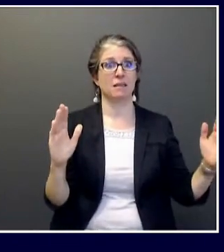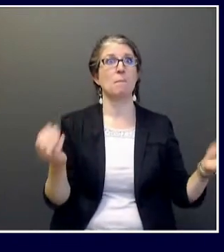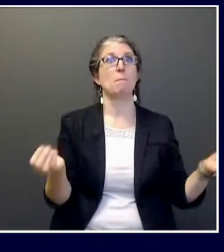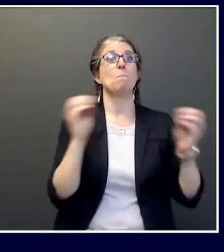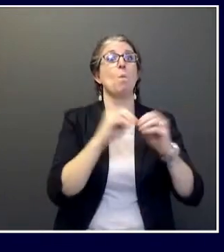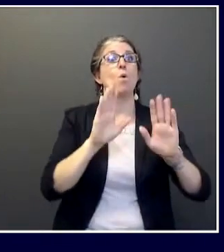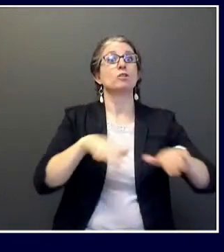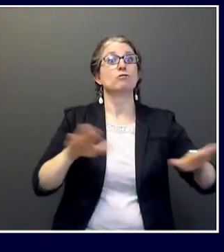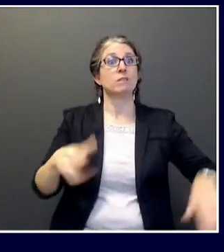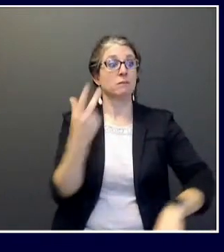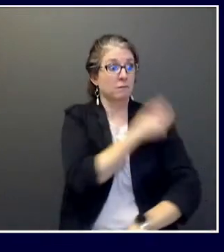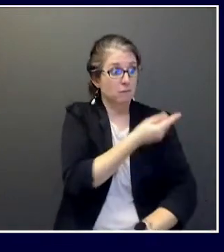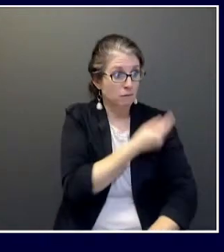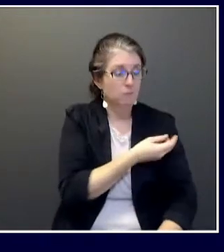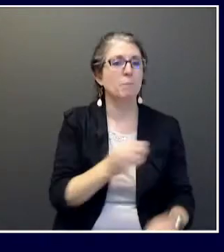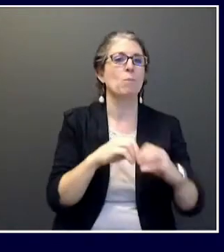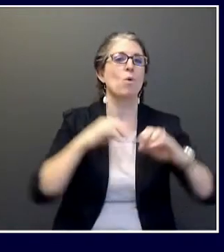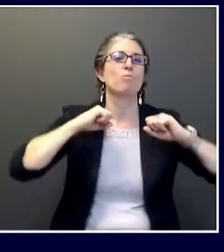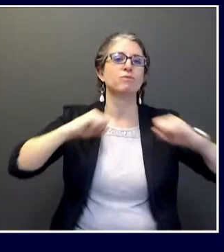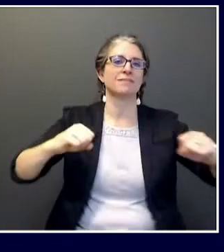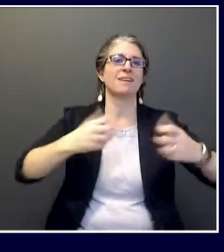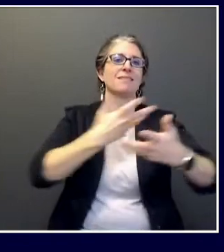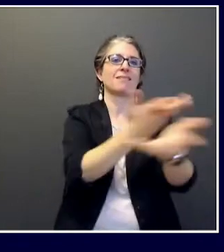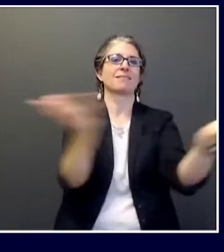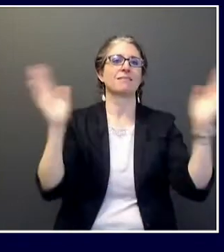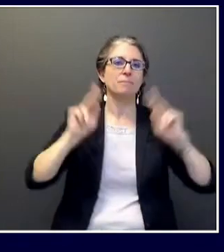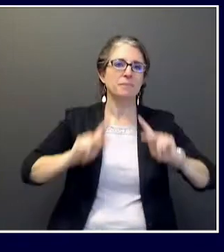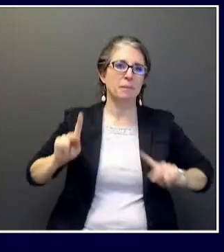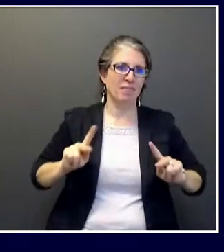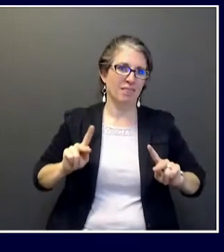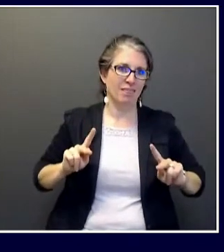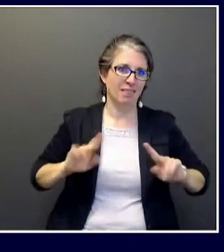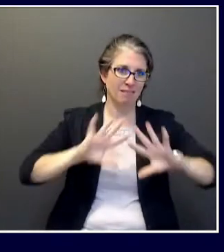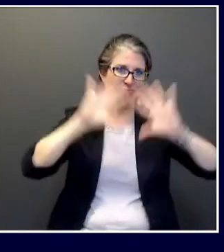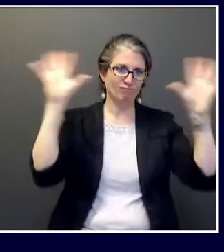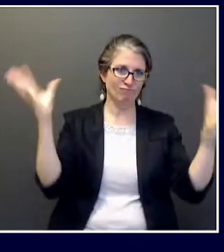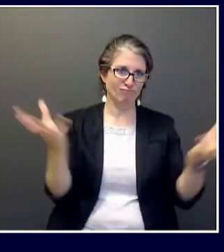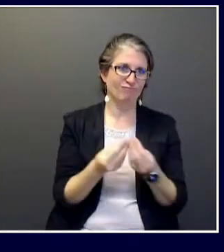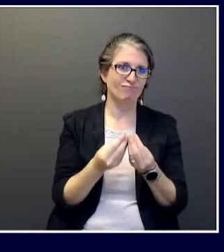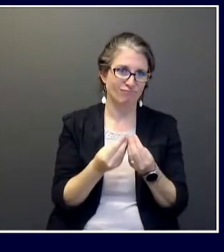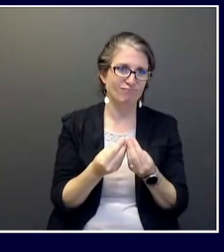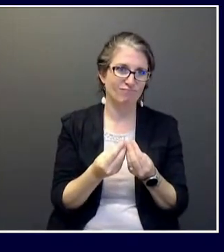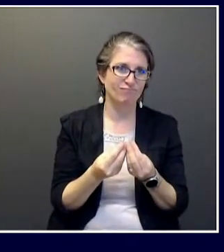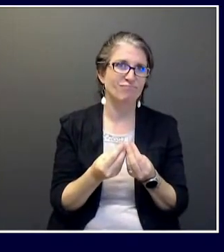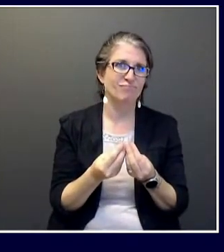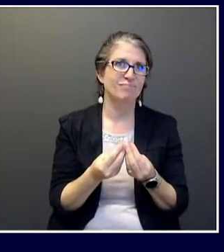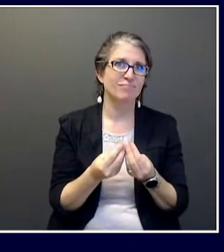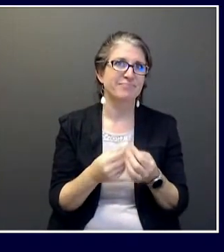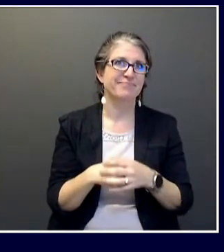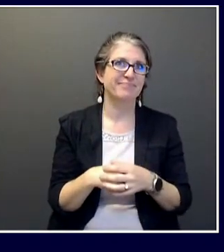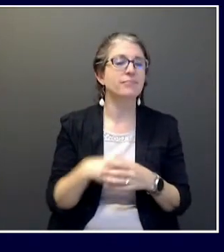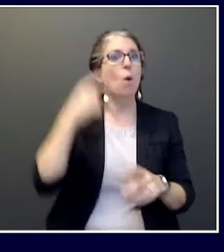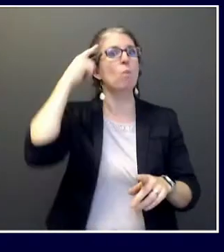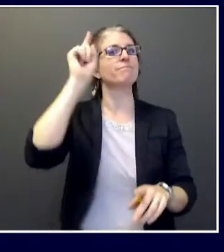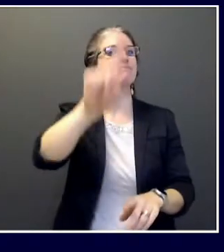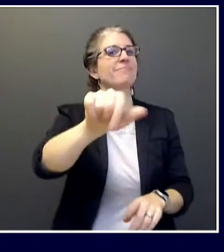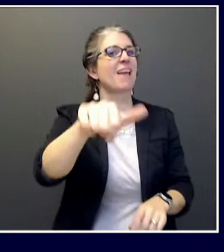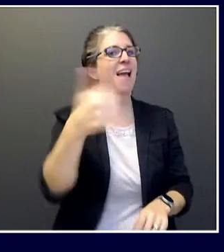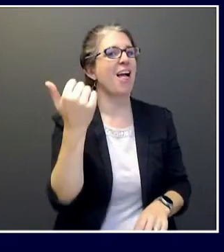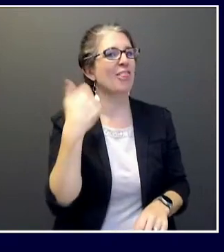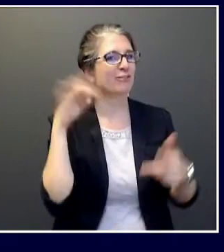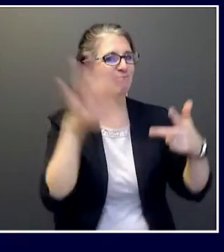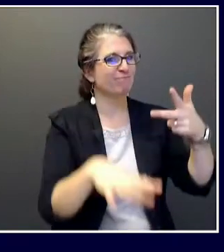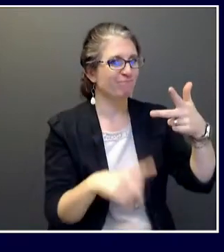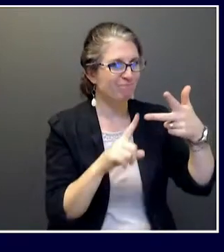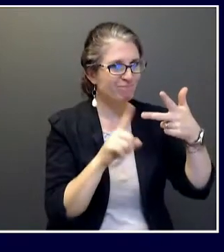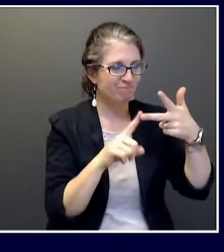and then I'll turn it over to the Commissioner, Eric, although when we talk about the severity of who's affected and how kids are affected, we sometimes focus on things